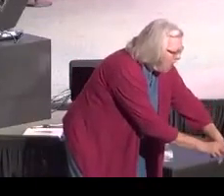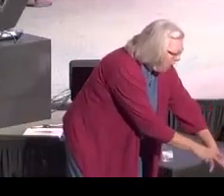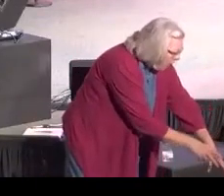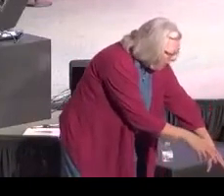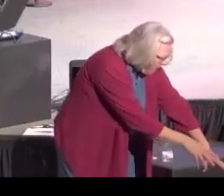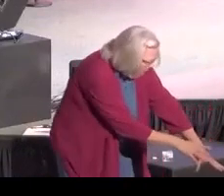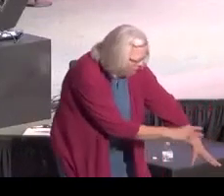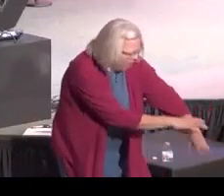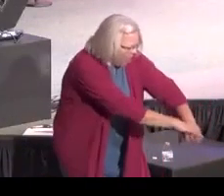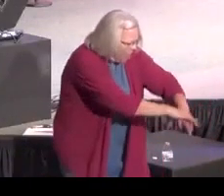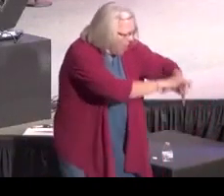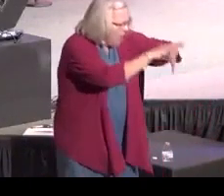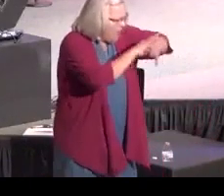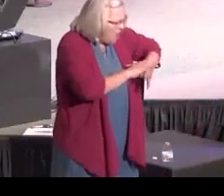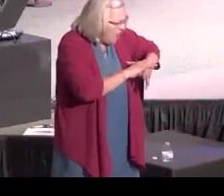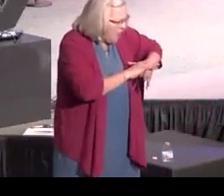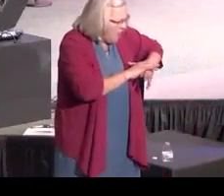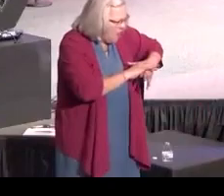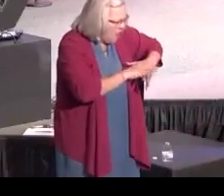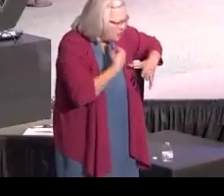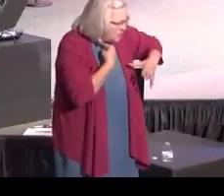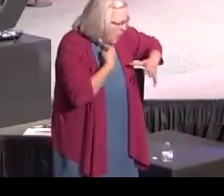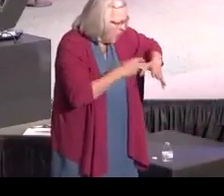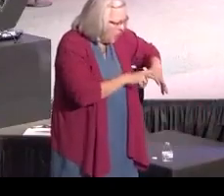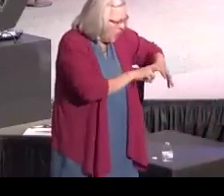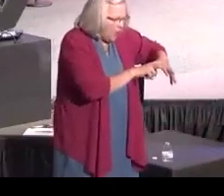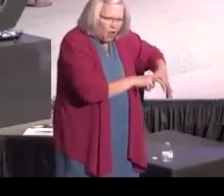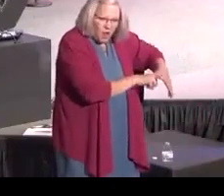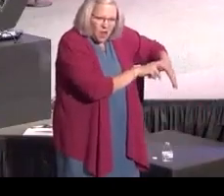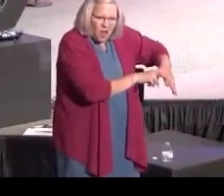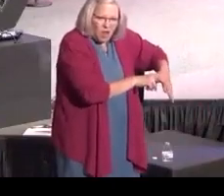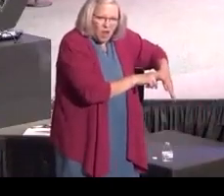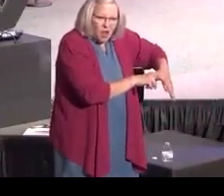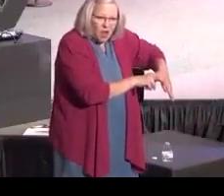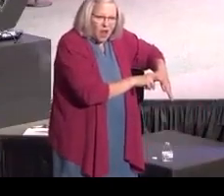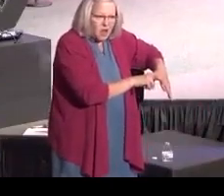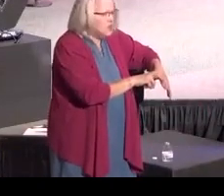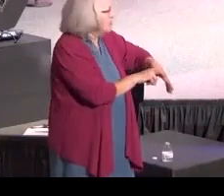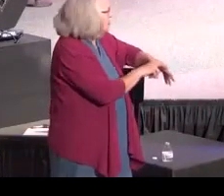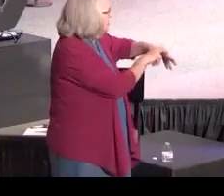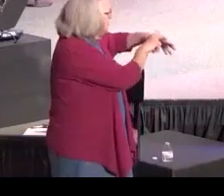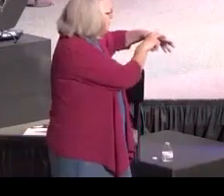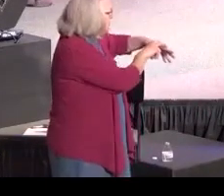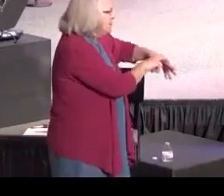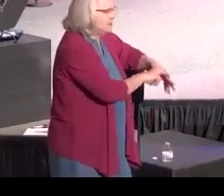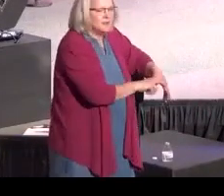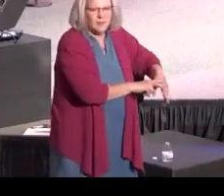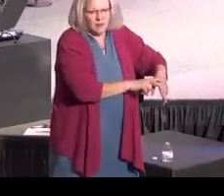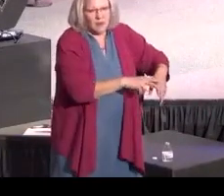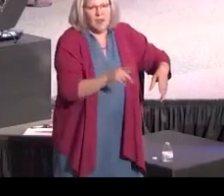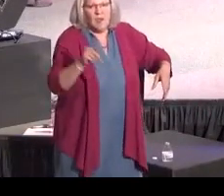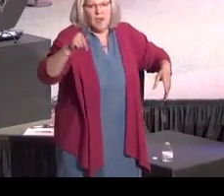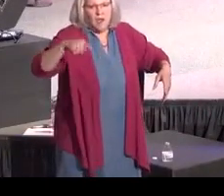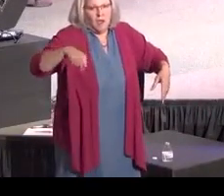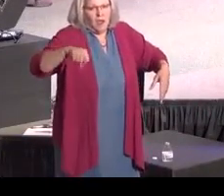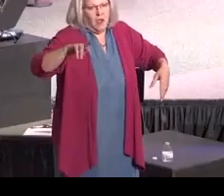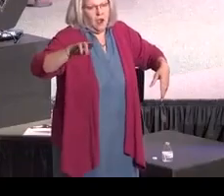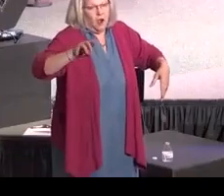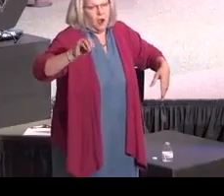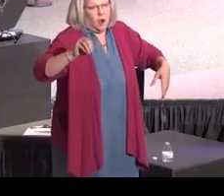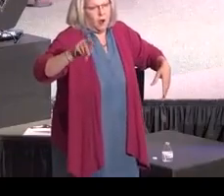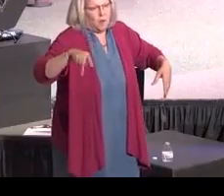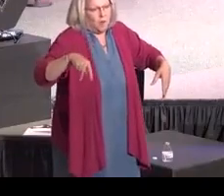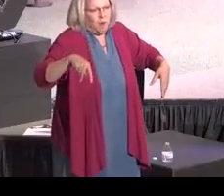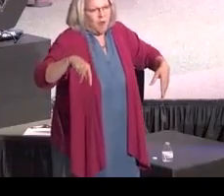heat, fastened itself on his hand. All right, so I have my viper over here. Last night, I texted the pastors, and I